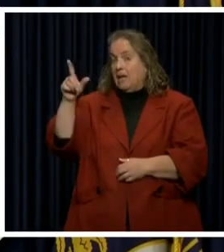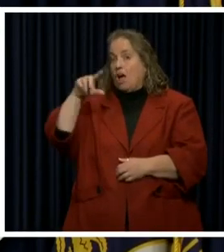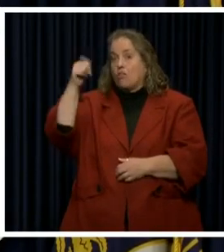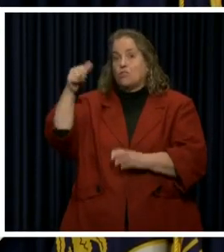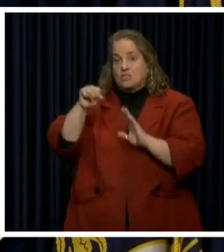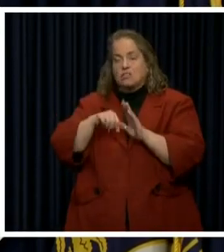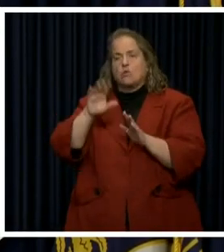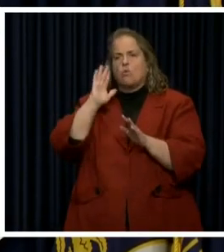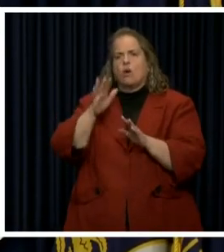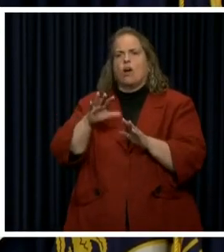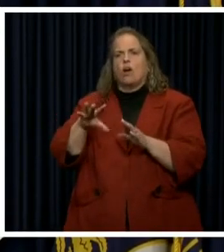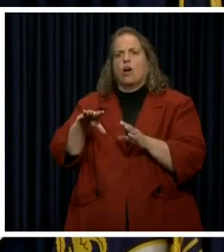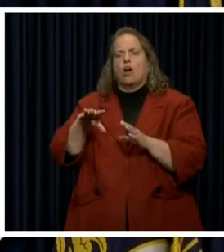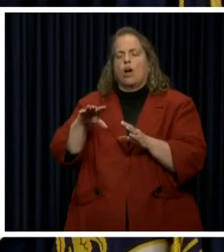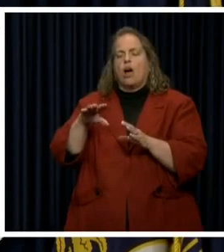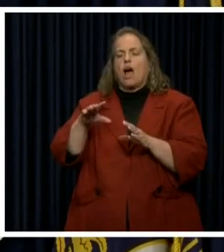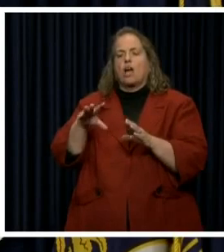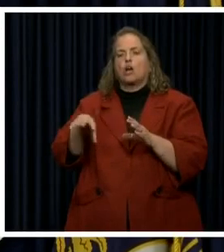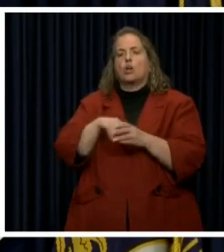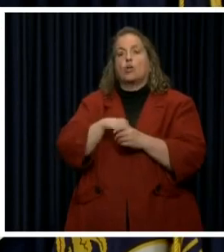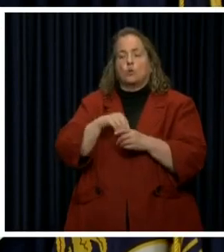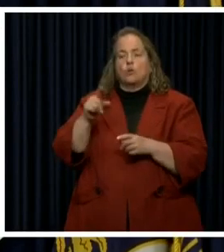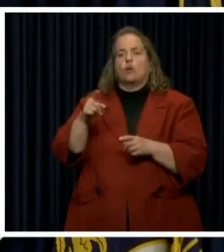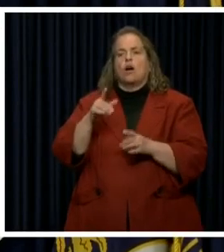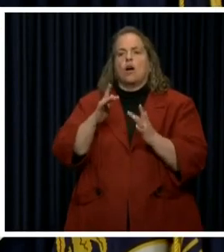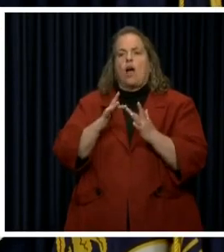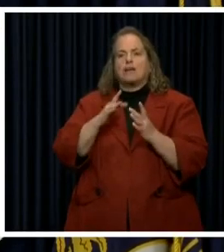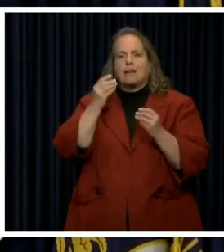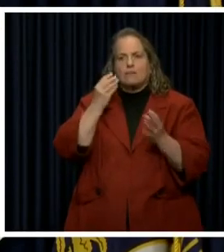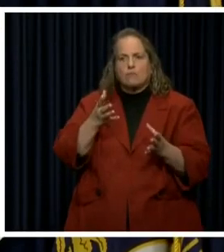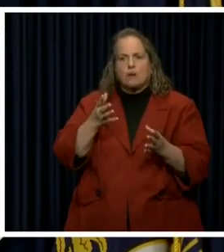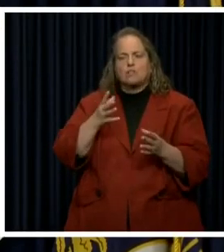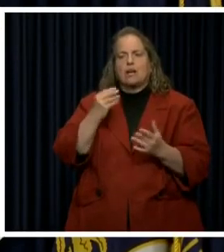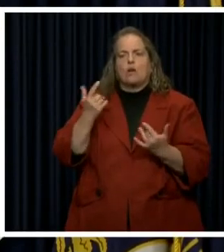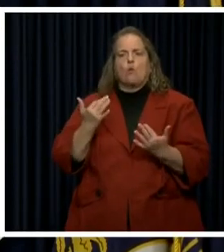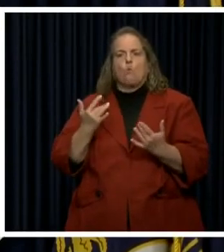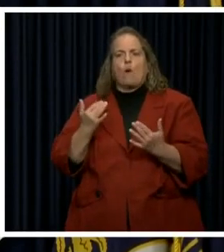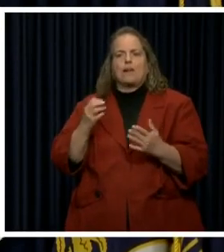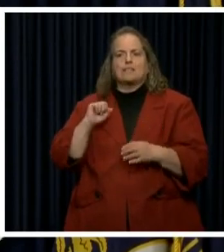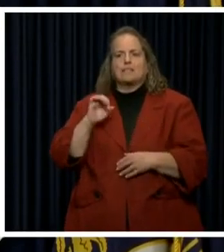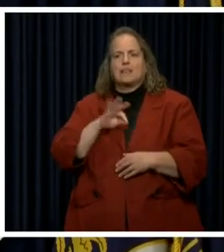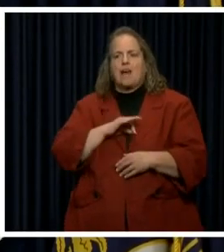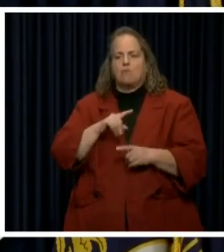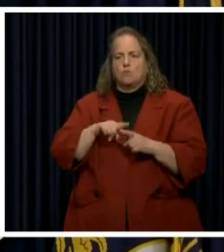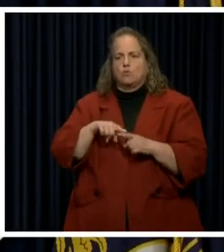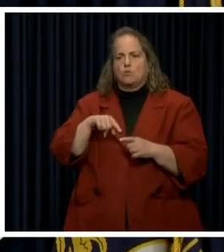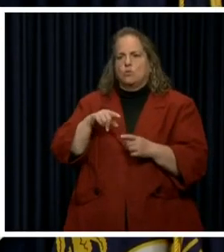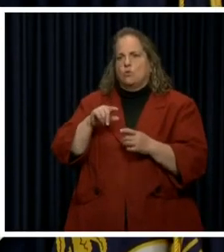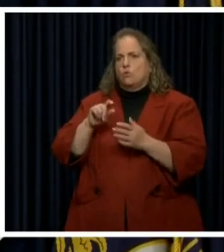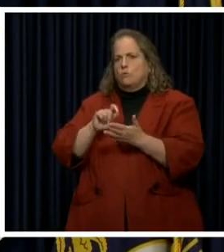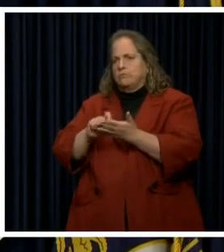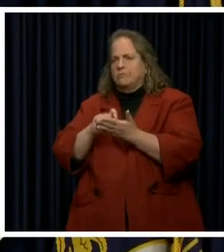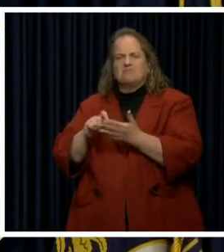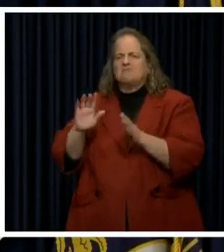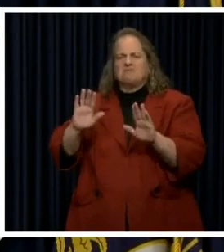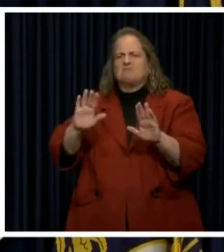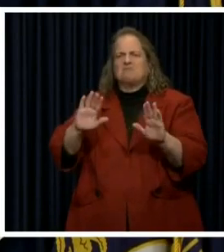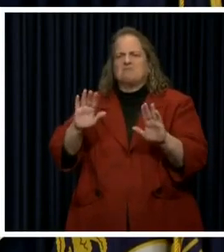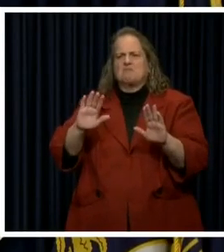contact information for at least one customer at every table. Right now, we're not planning on doing that with just about everybody paying